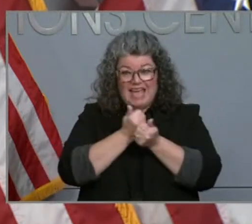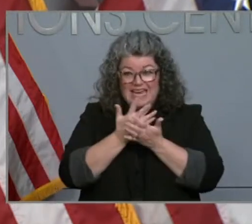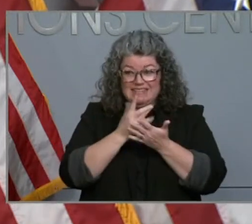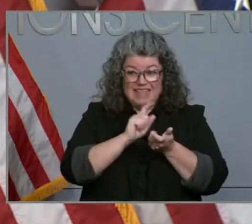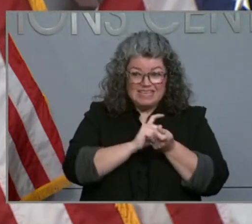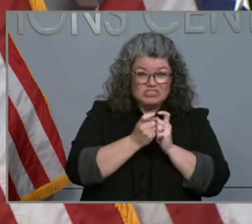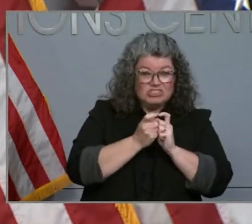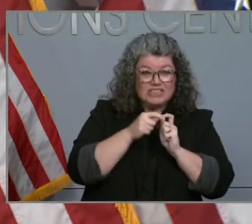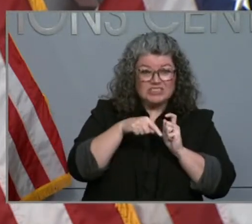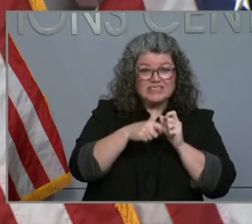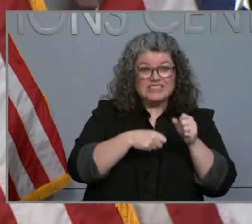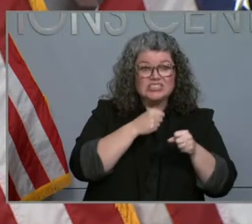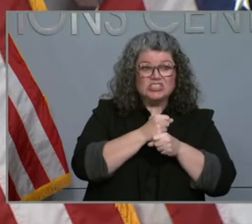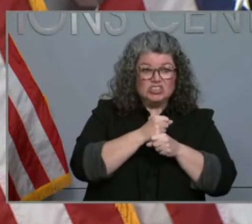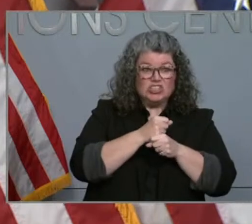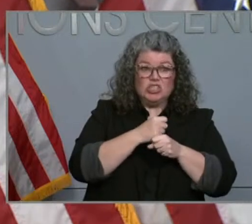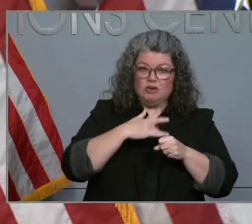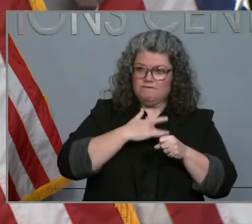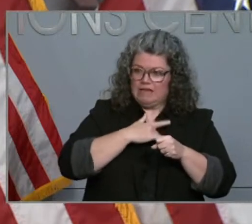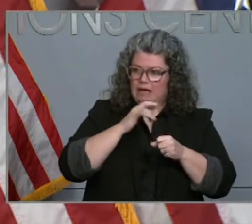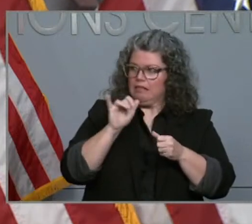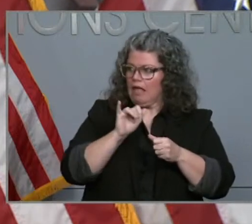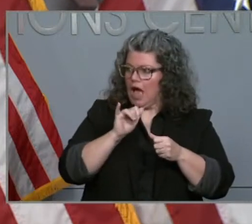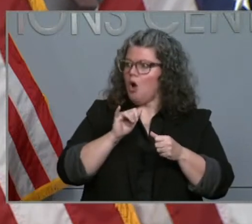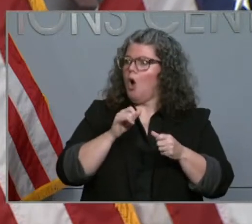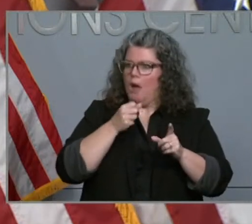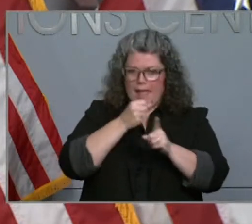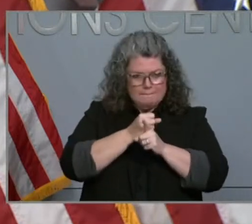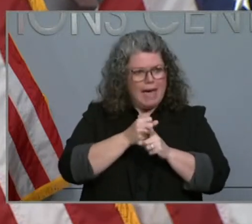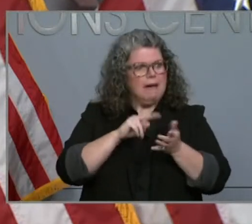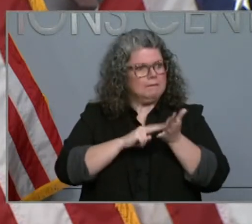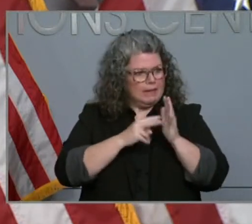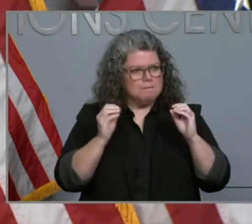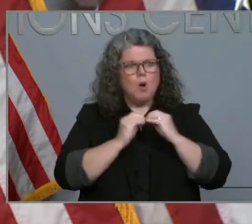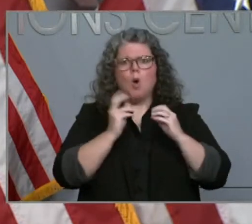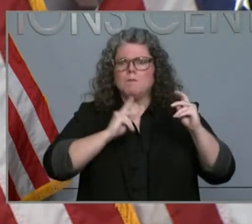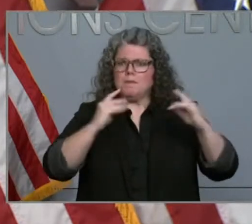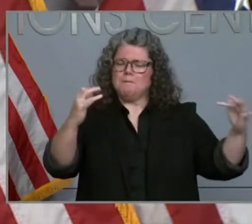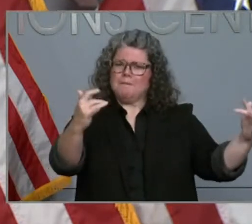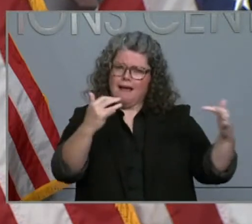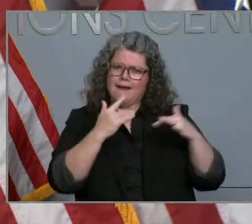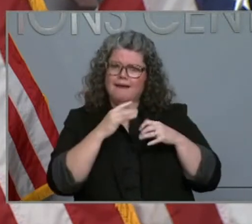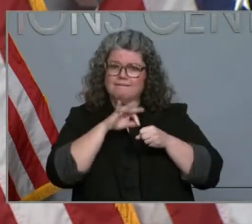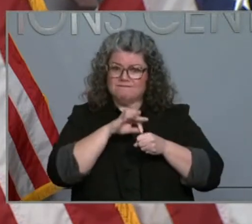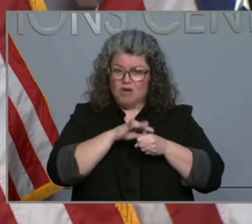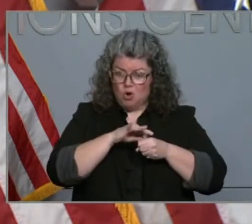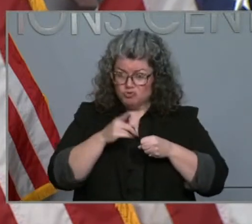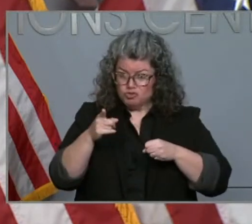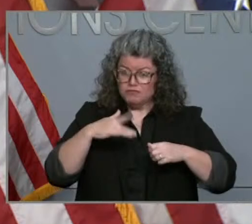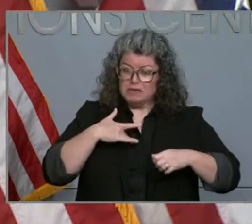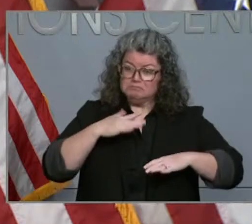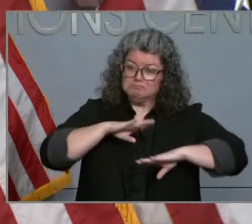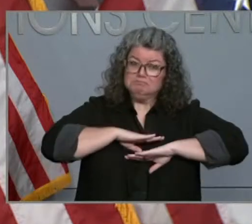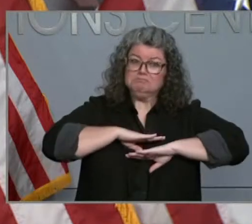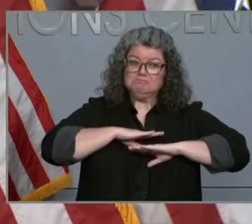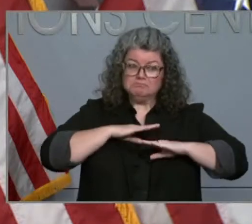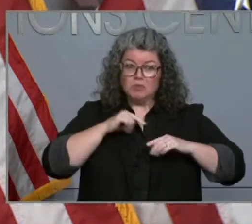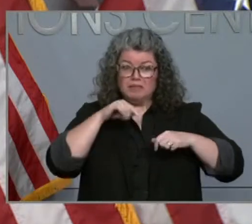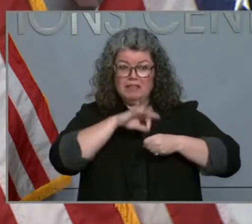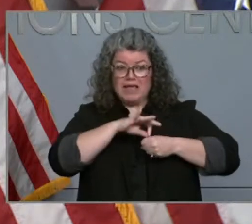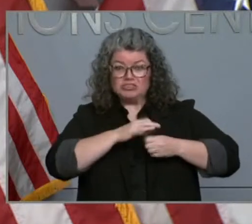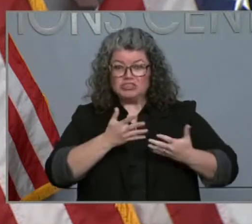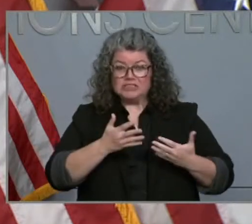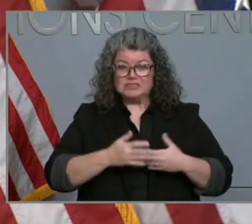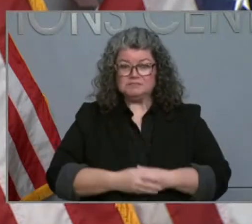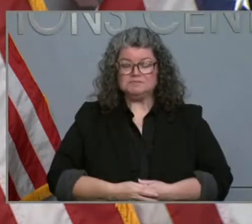that helped drive this massive turnout, and has it changed the way you are processing this election? Well, I